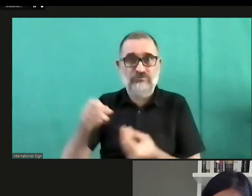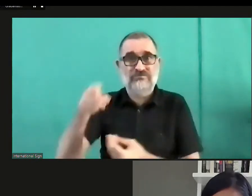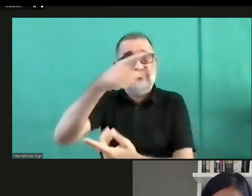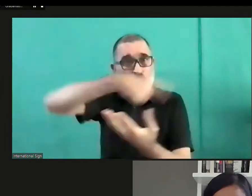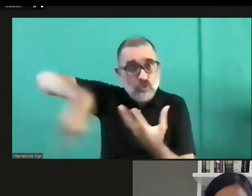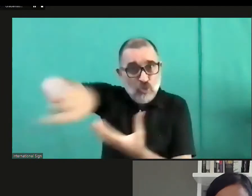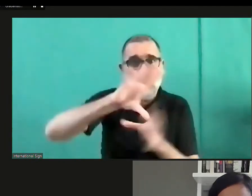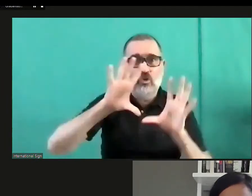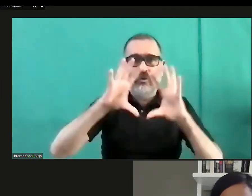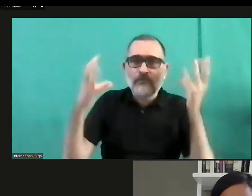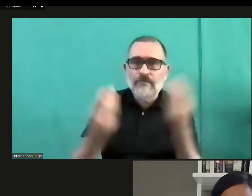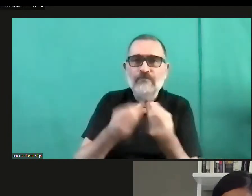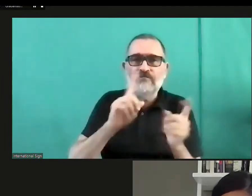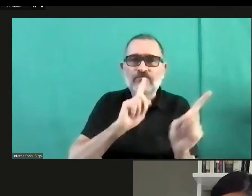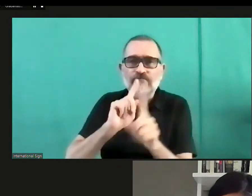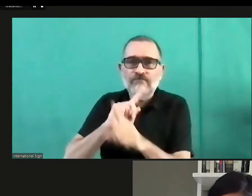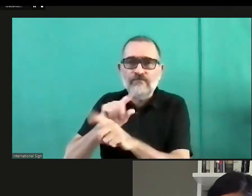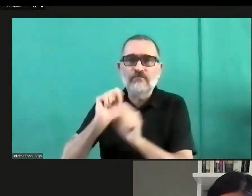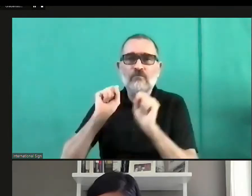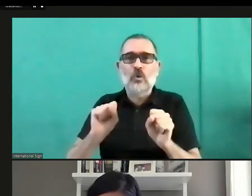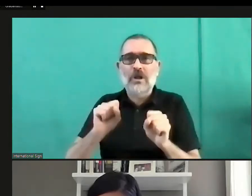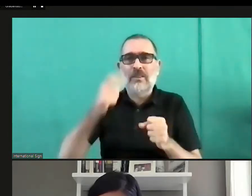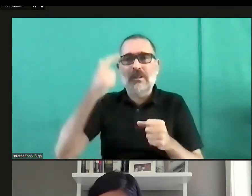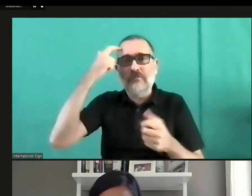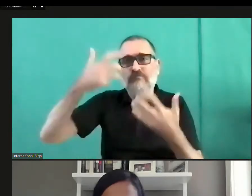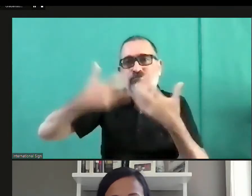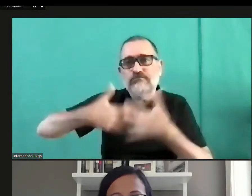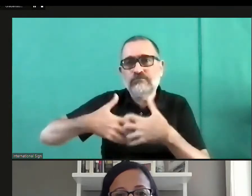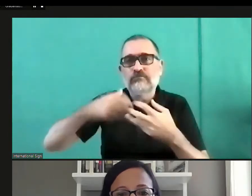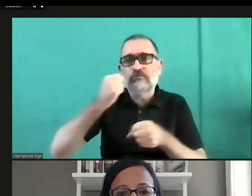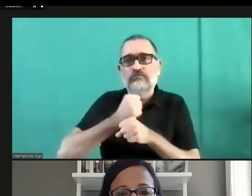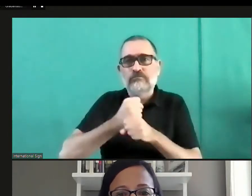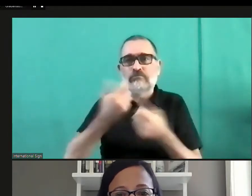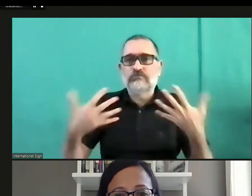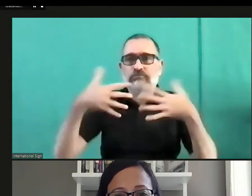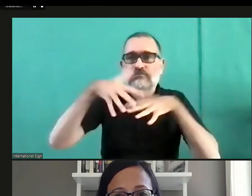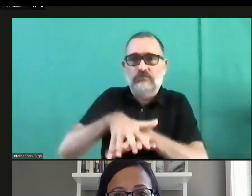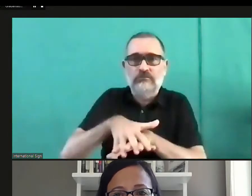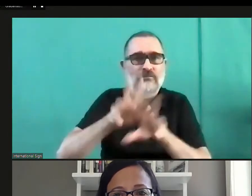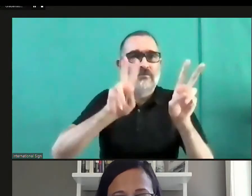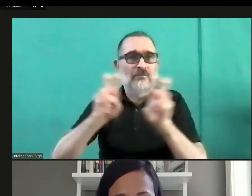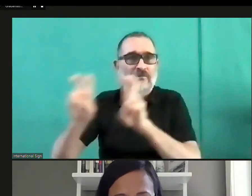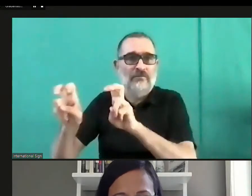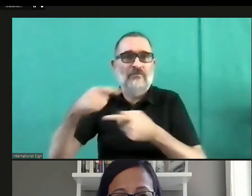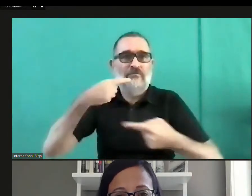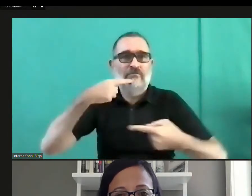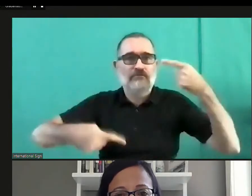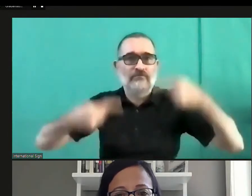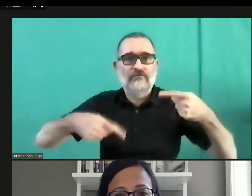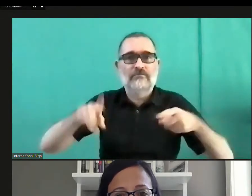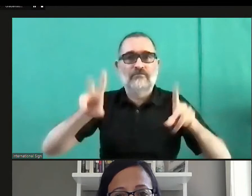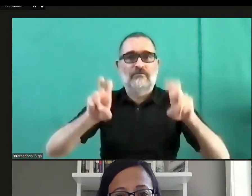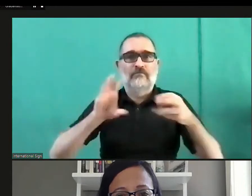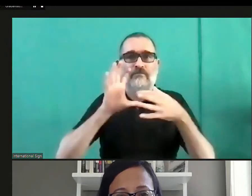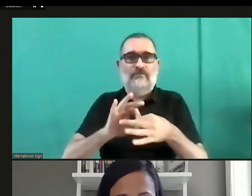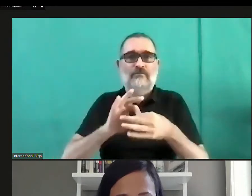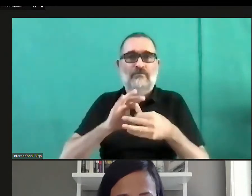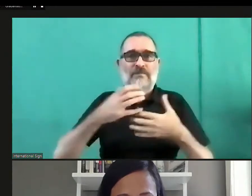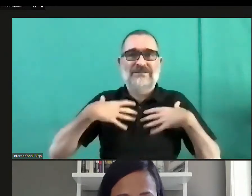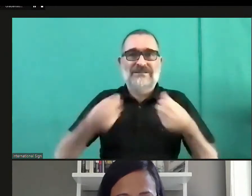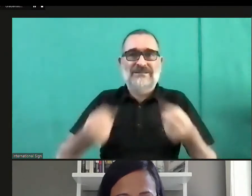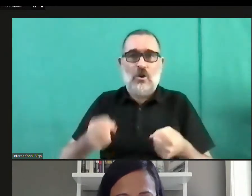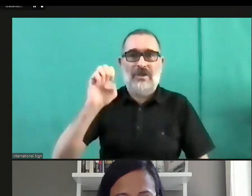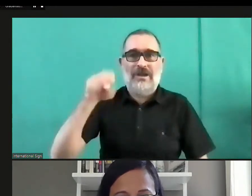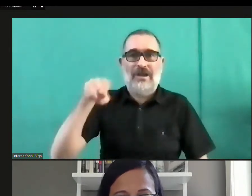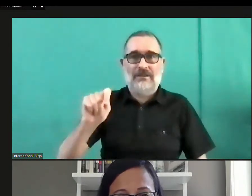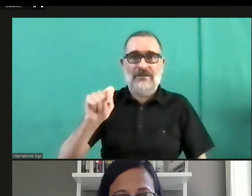again this morning in the absence of the minister, and of course, Dr. Kelly Henning. So we really had a wonderful time, and really very grateful